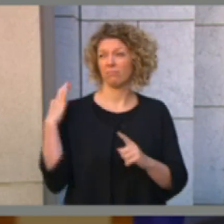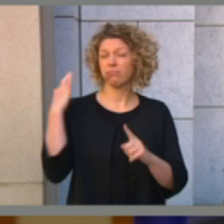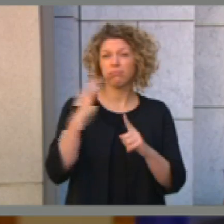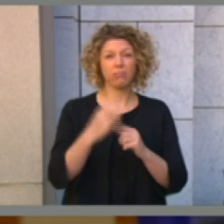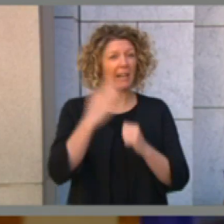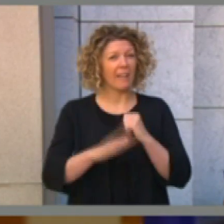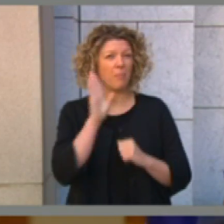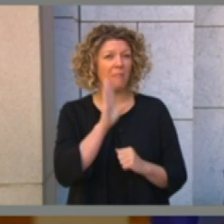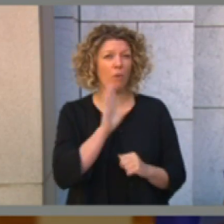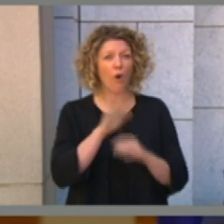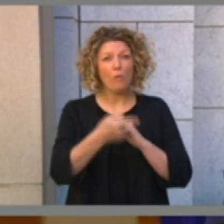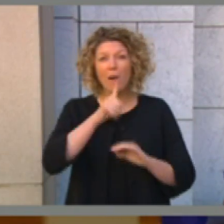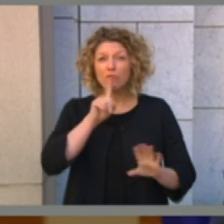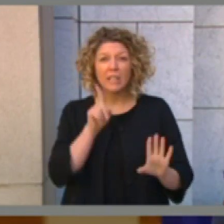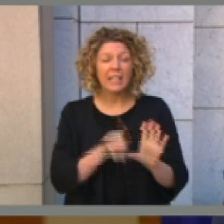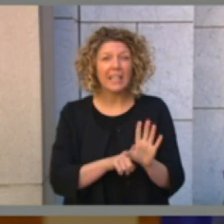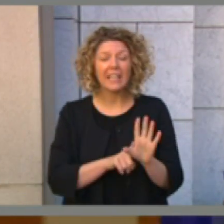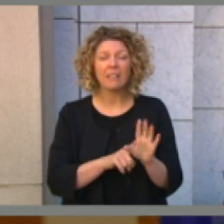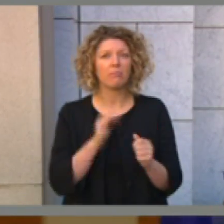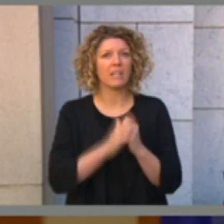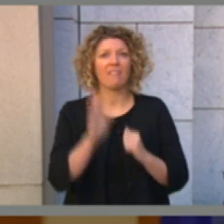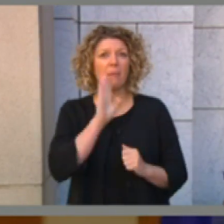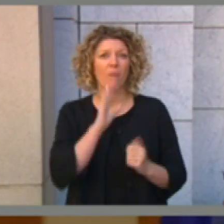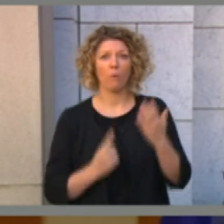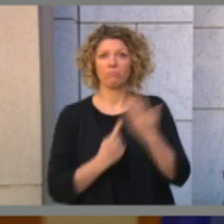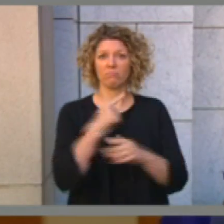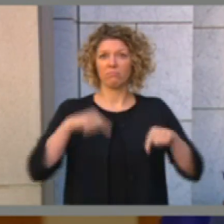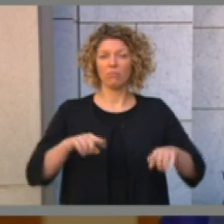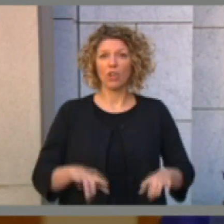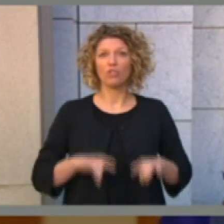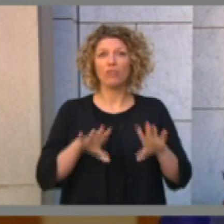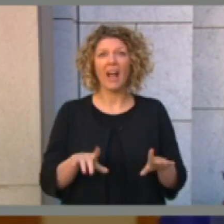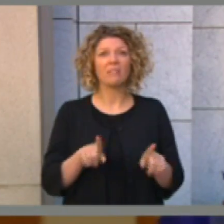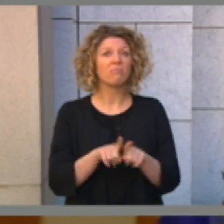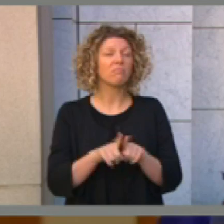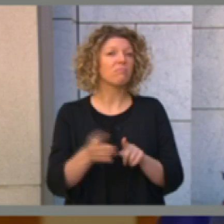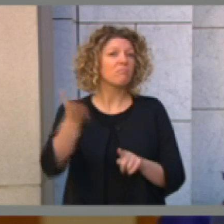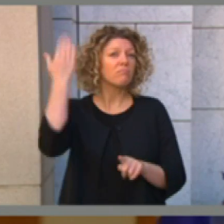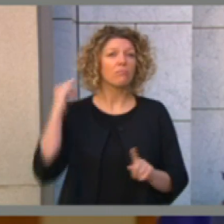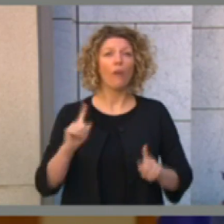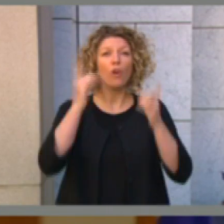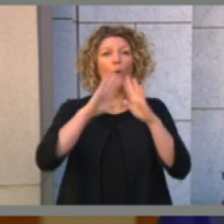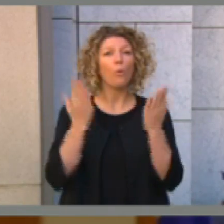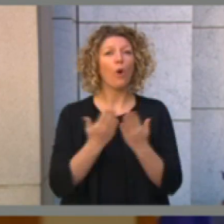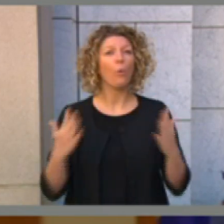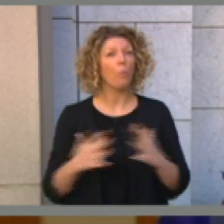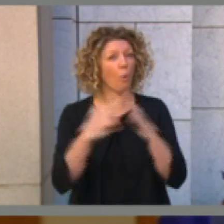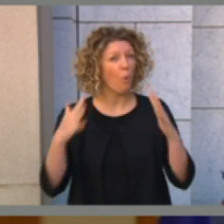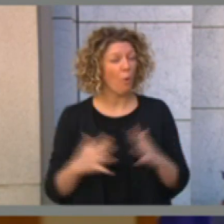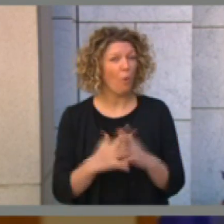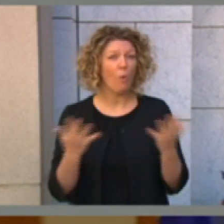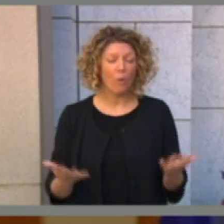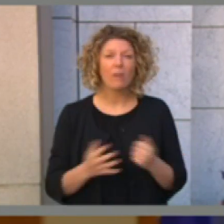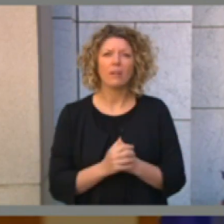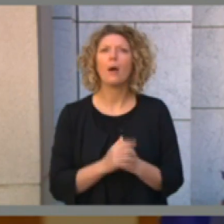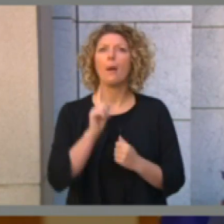event. We haven't seen this sort of thing in Australia since the end of the First World War. But